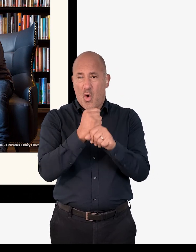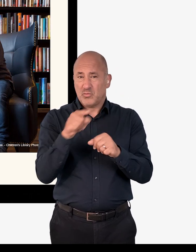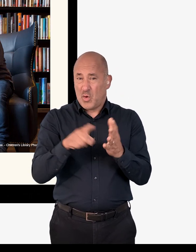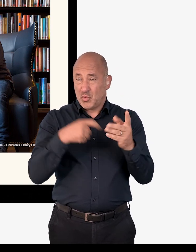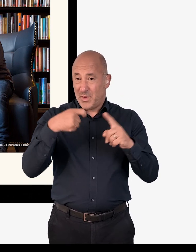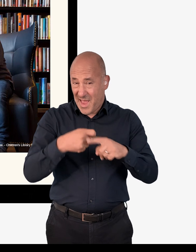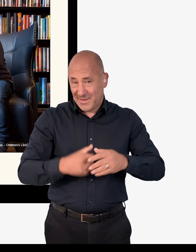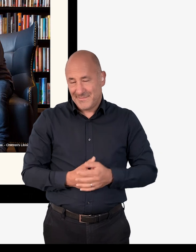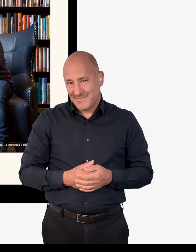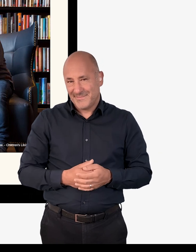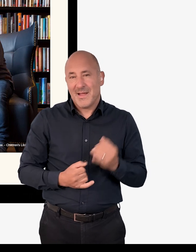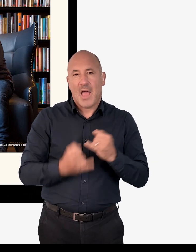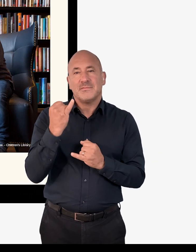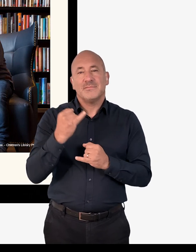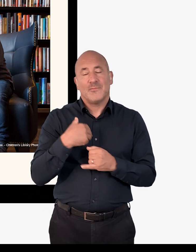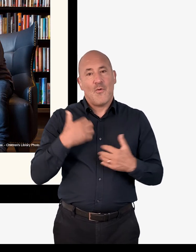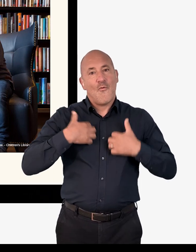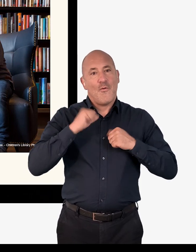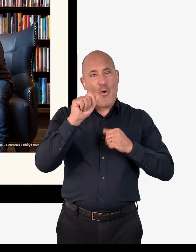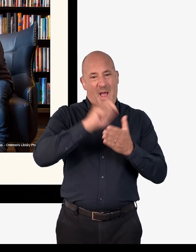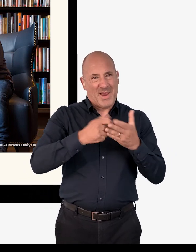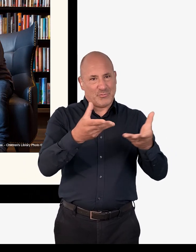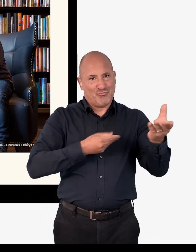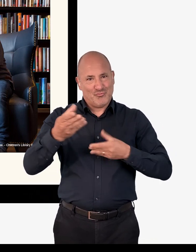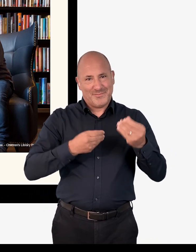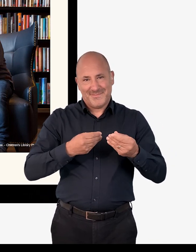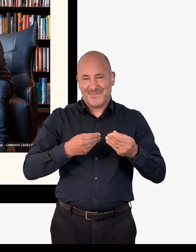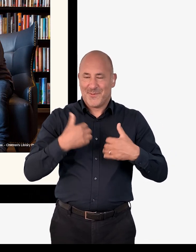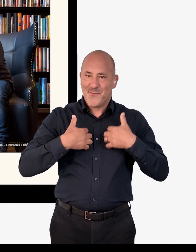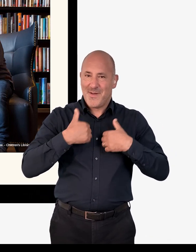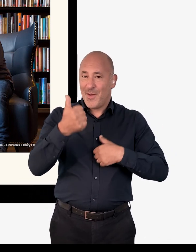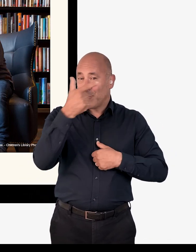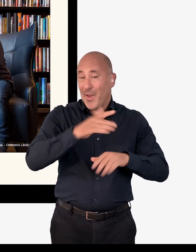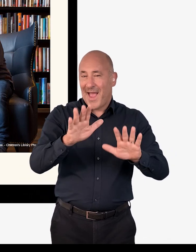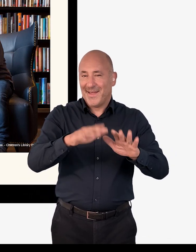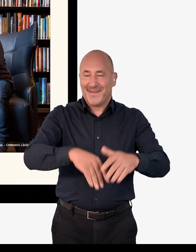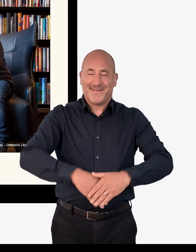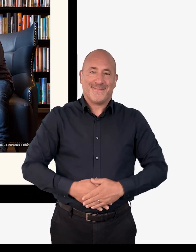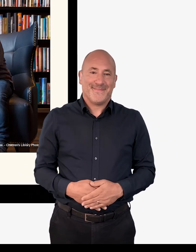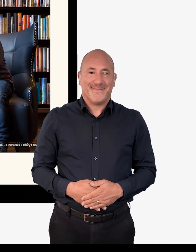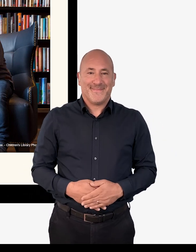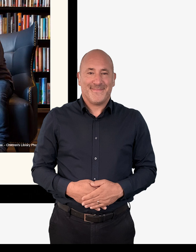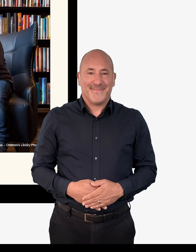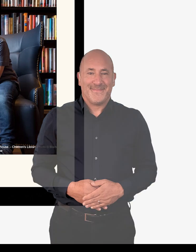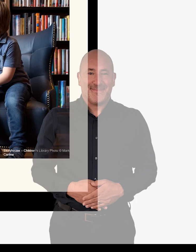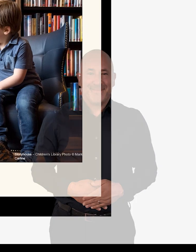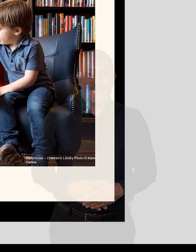inquiries@artscouncil.org.uk. And finally, we look forward to receiving your full application. Good luck.